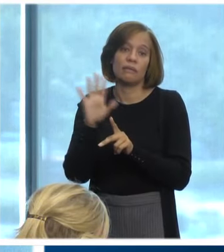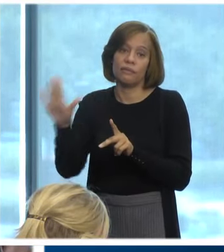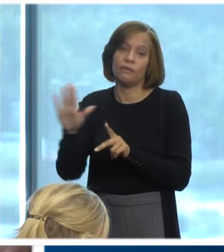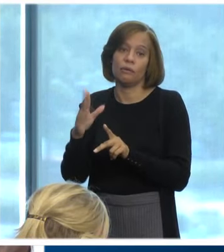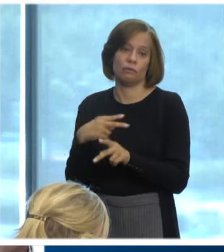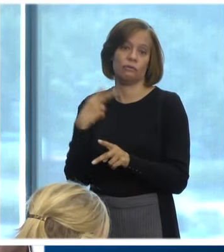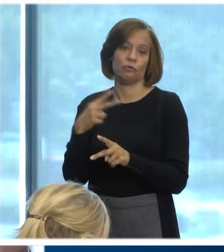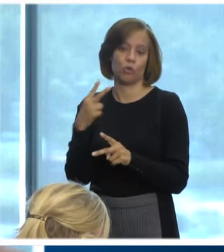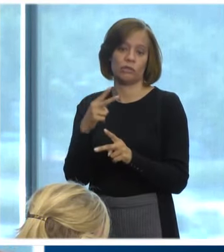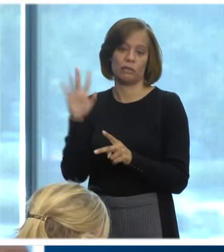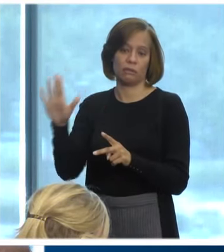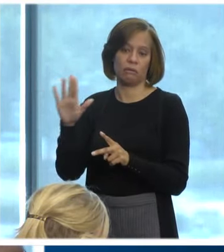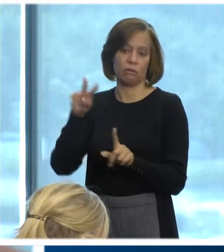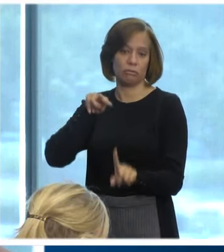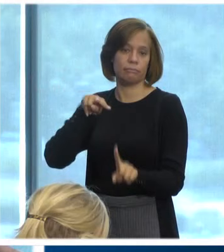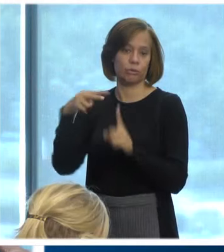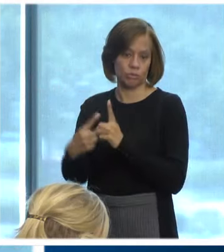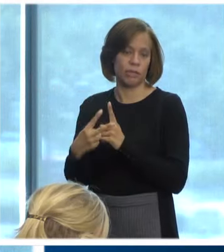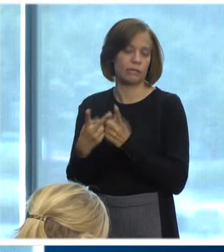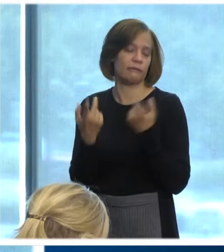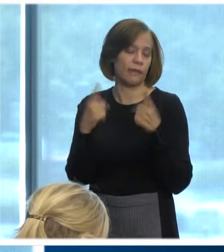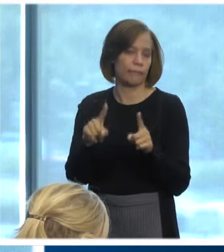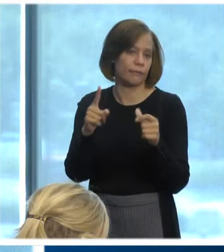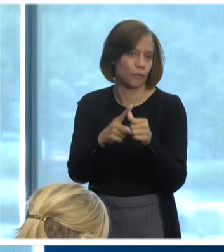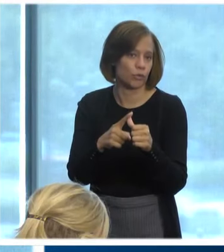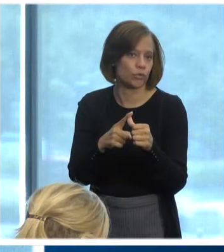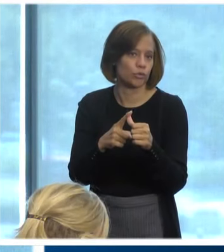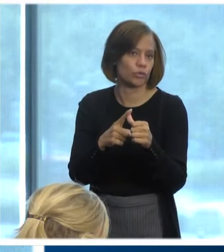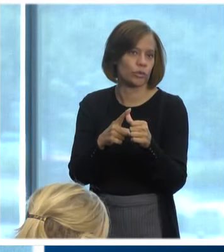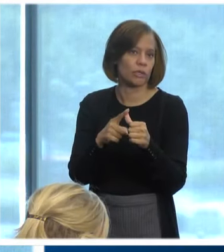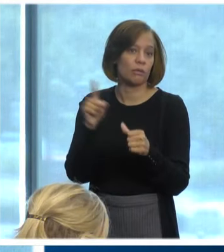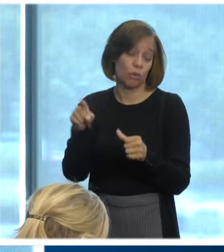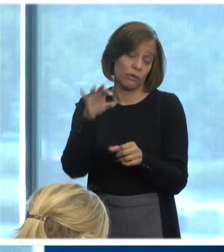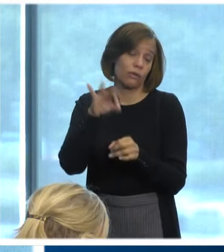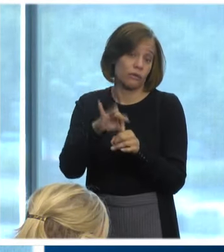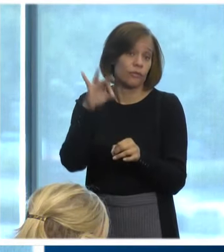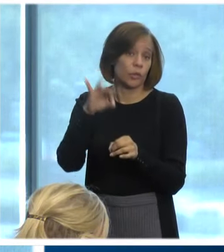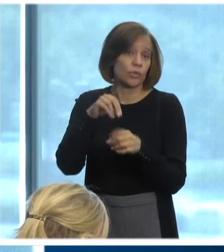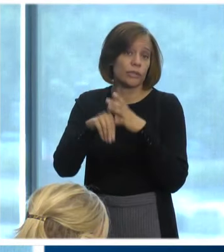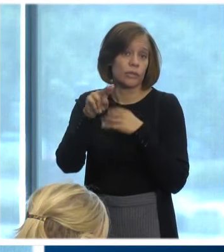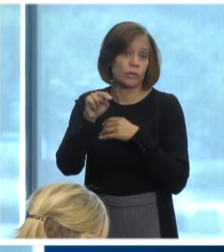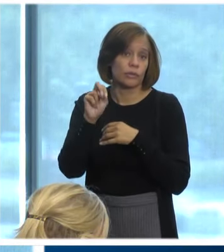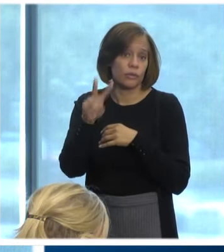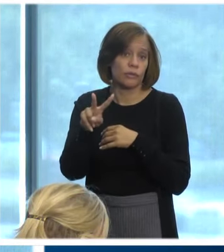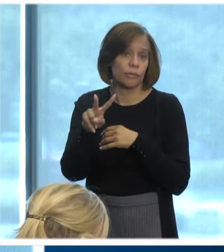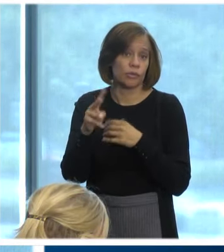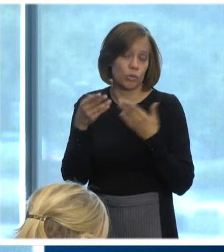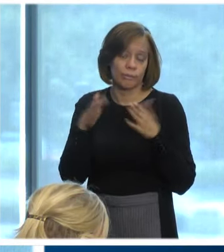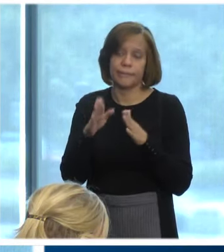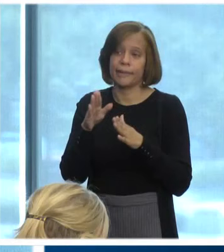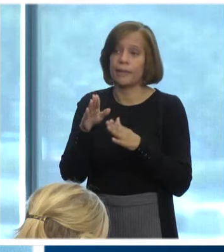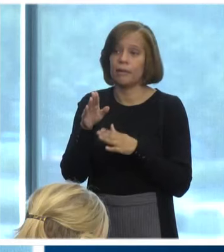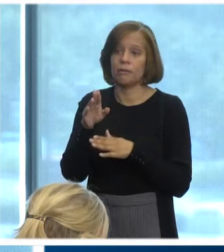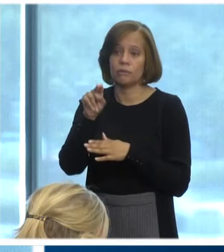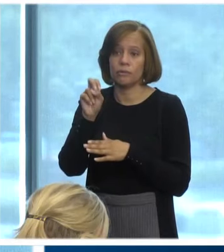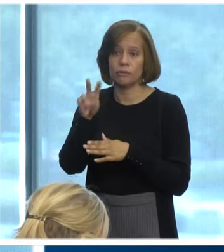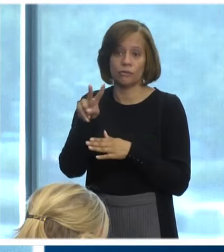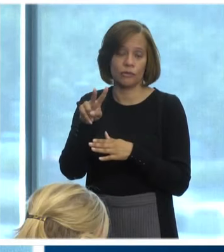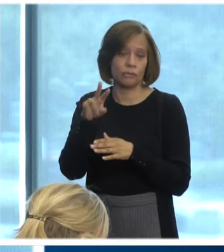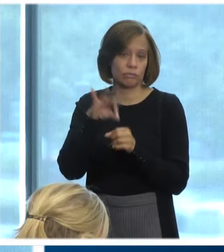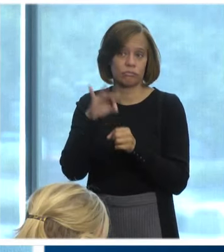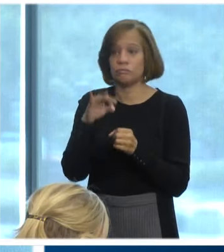able to directly be involved in police reform with their vote in November. And so, want to encourage